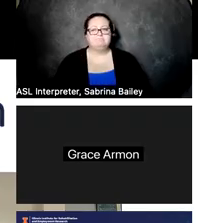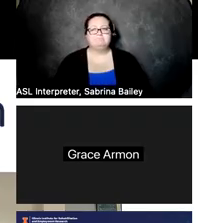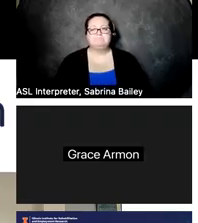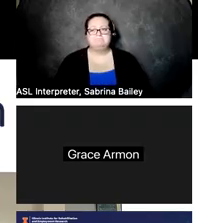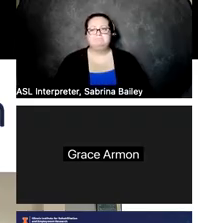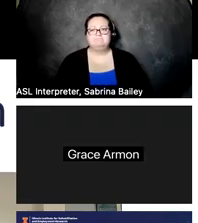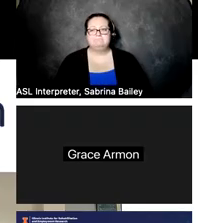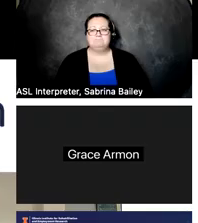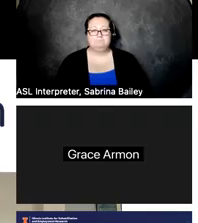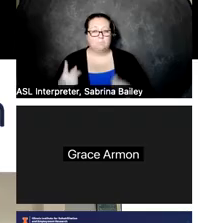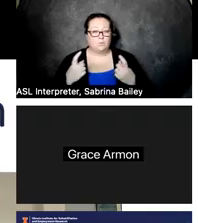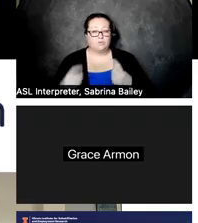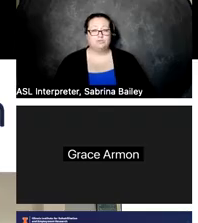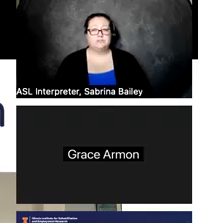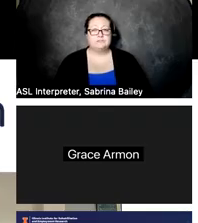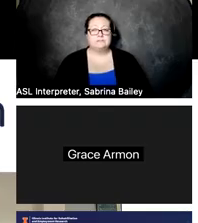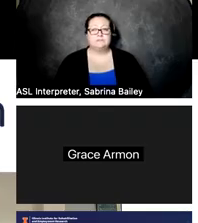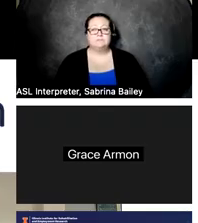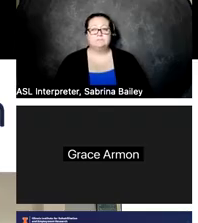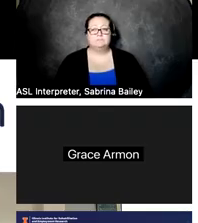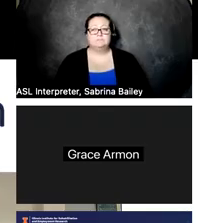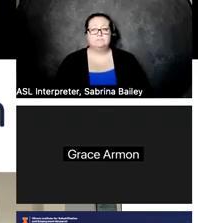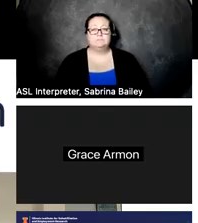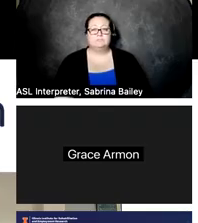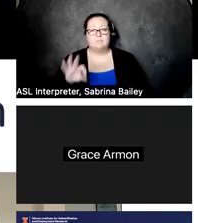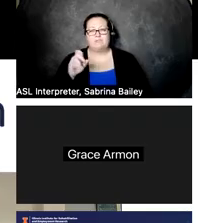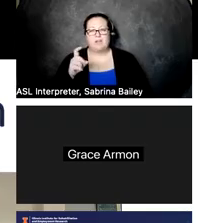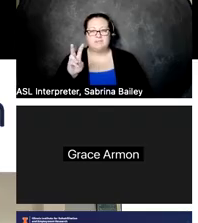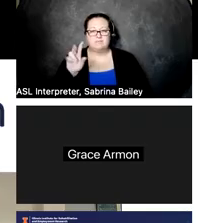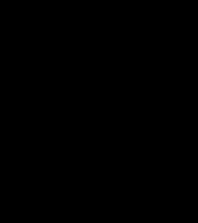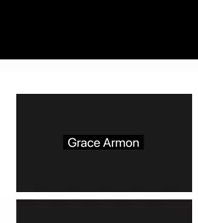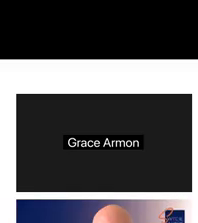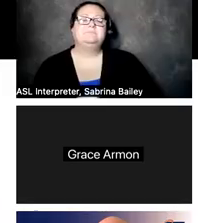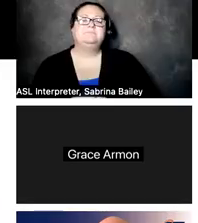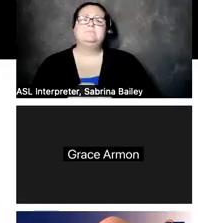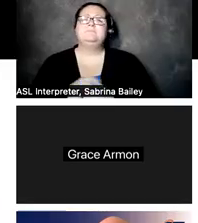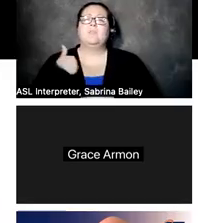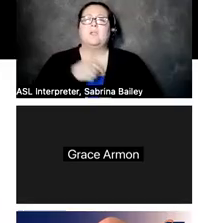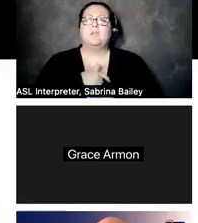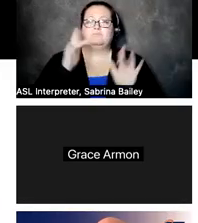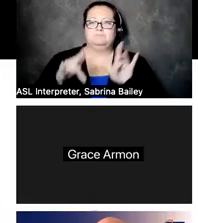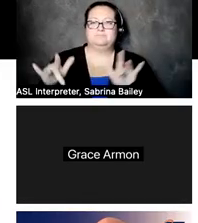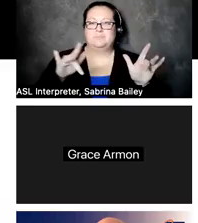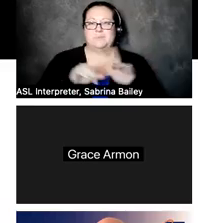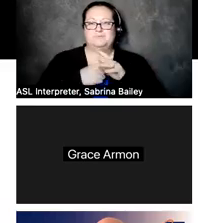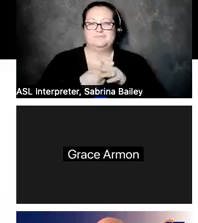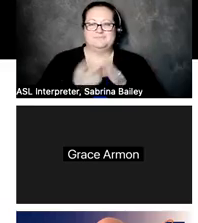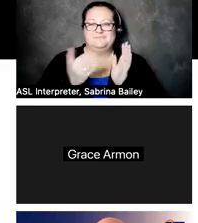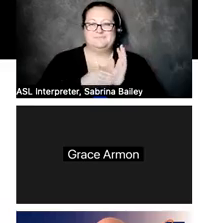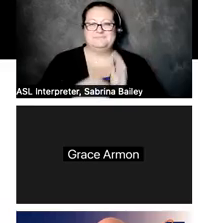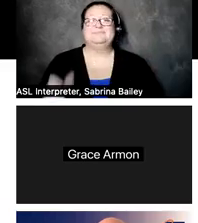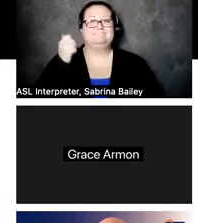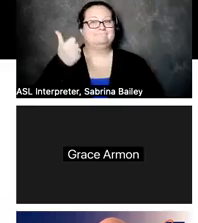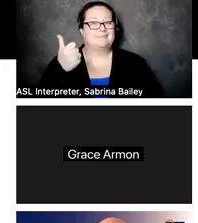Any questions about the Fox Valley Community Conversation? Move into, got